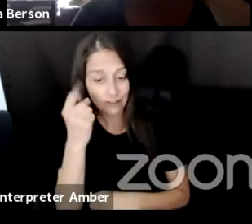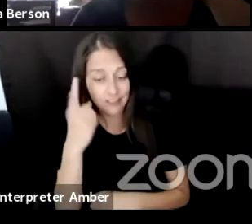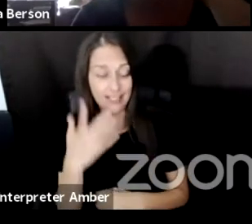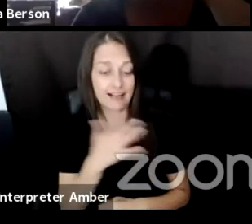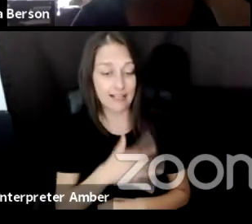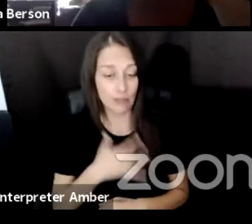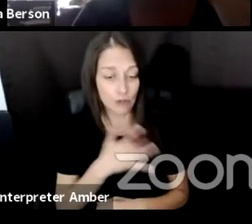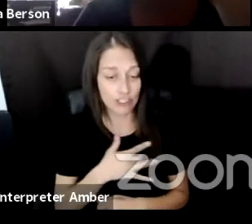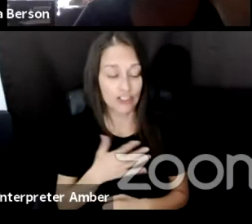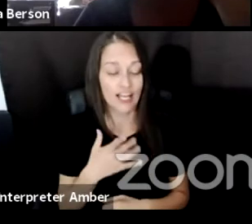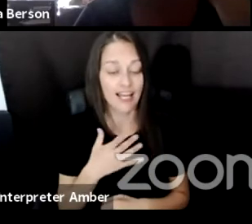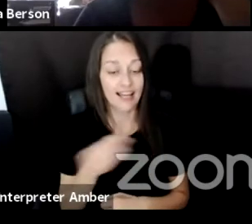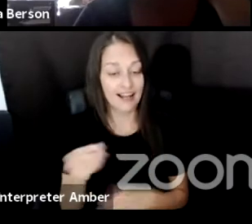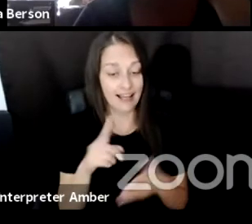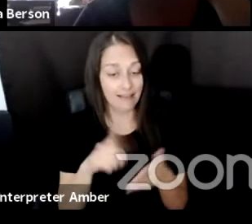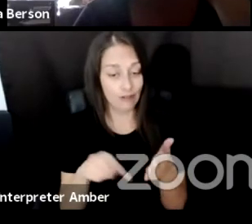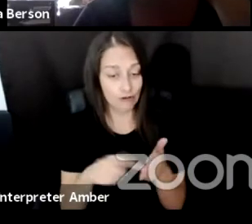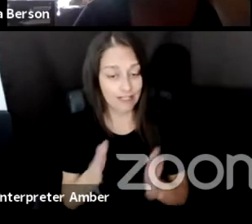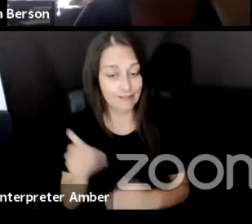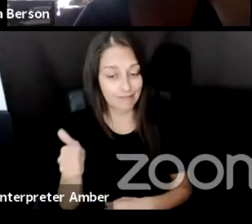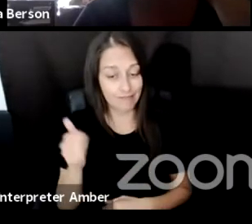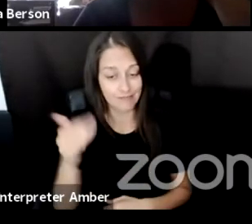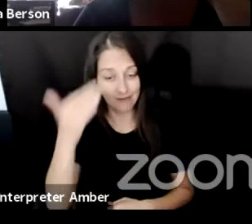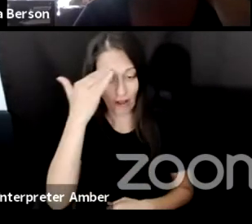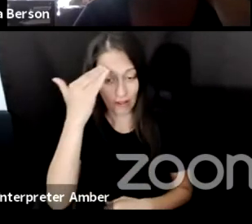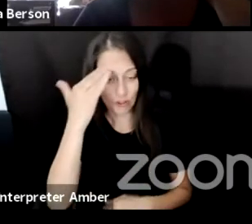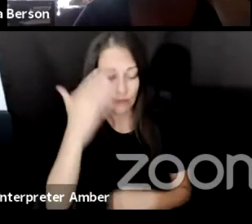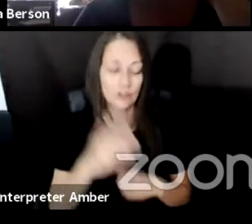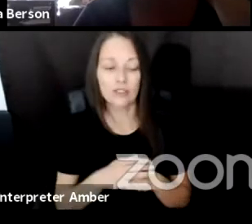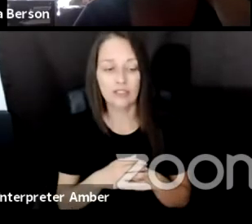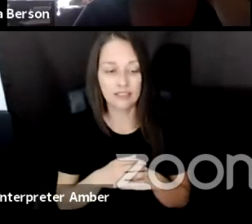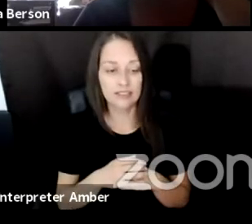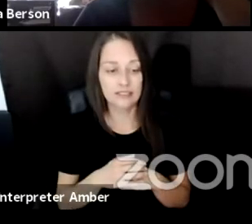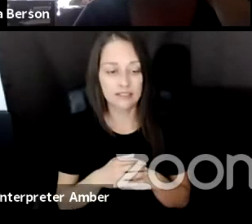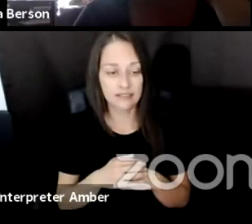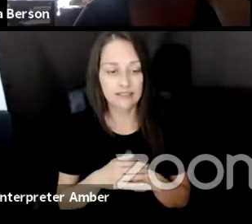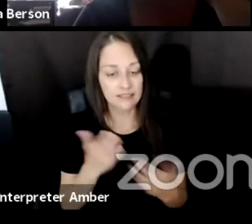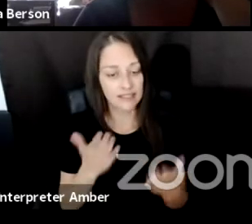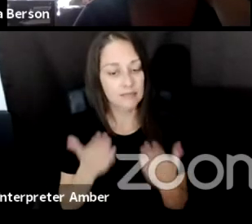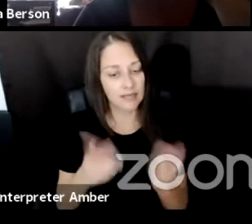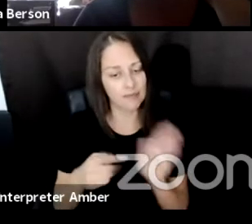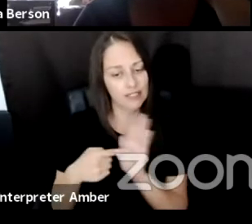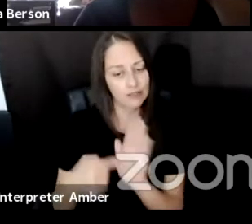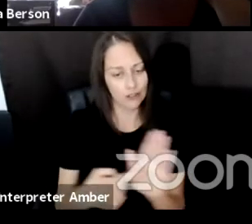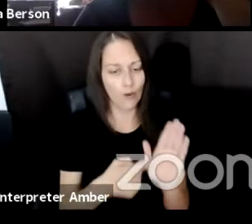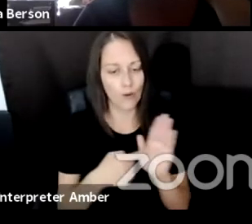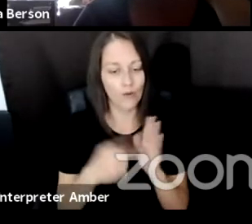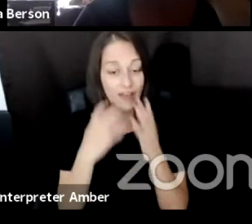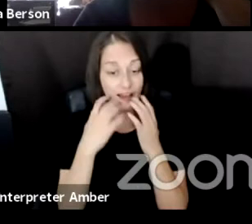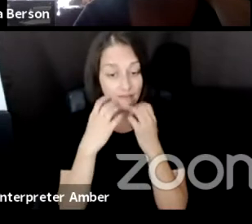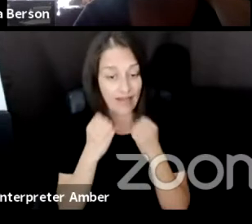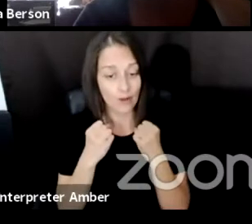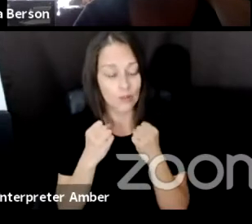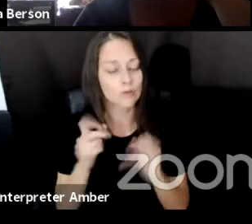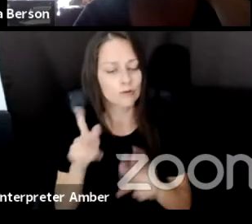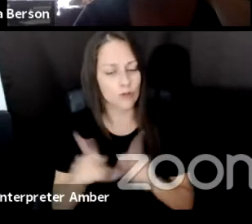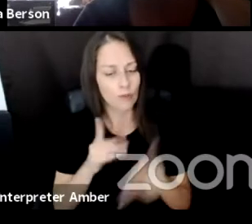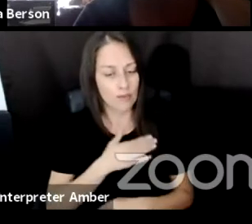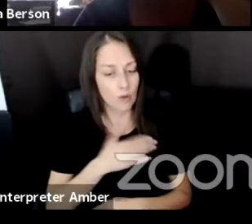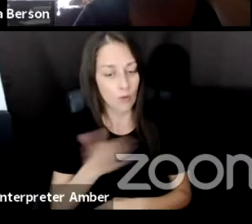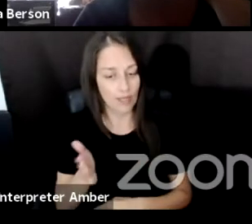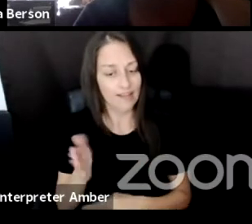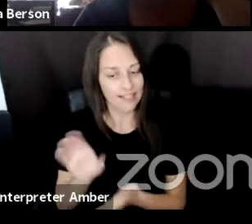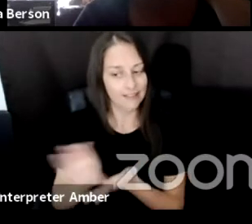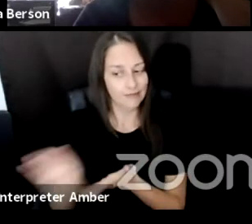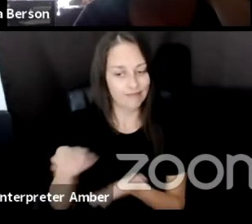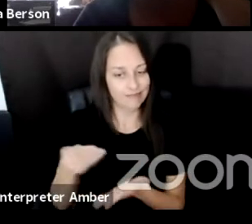somehow try to lift that value across the board so that there is money to support it and tickets to be